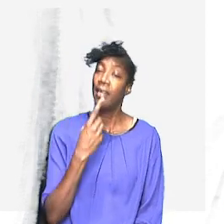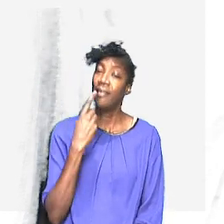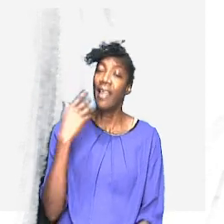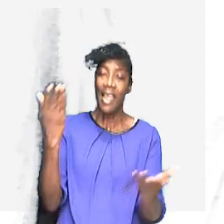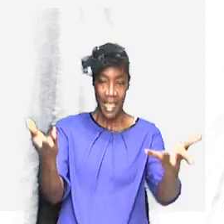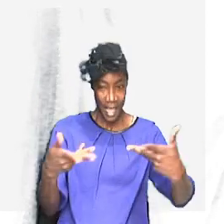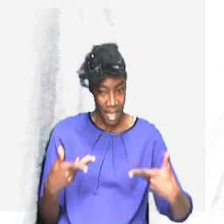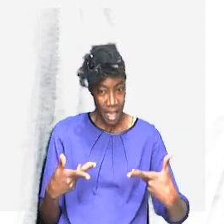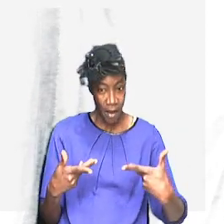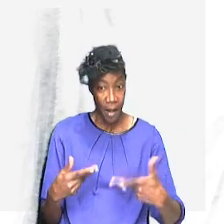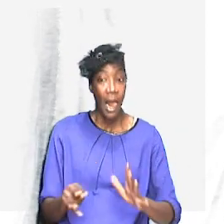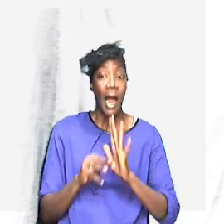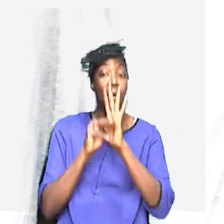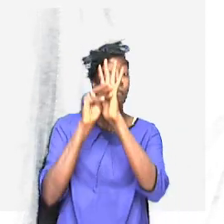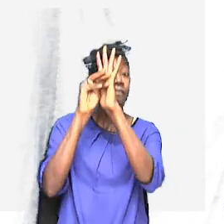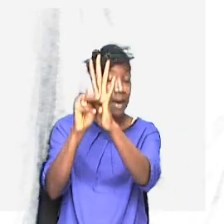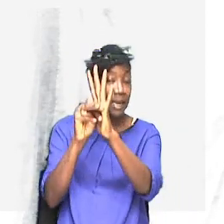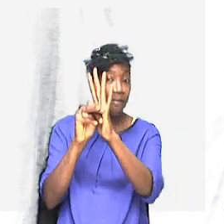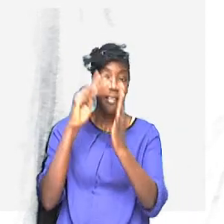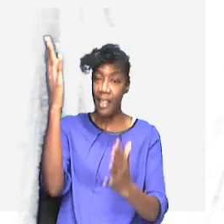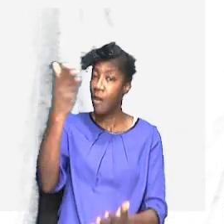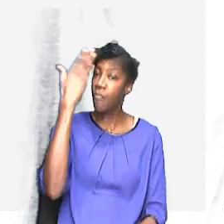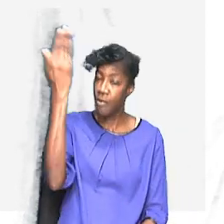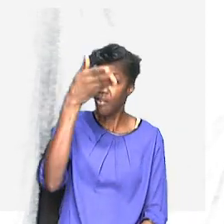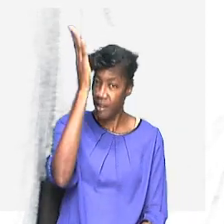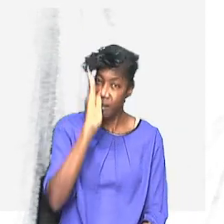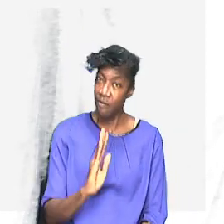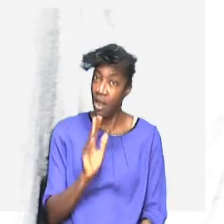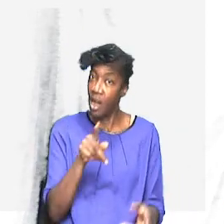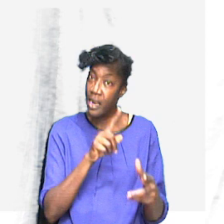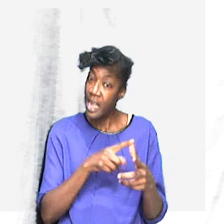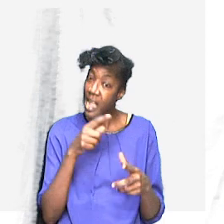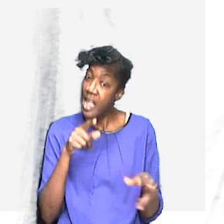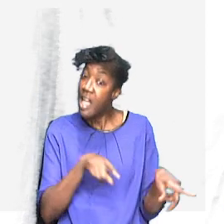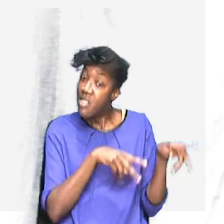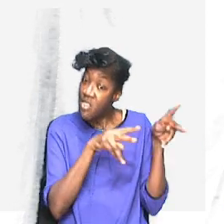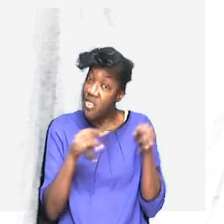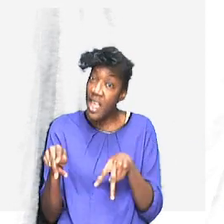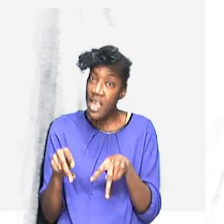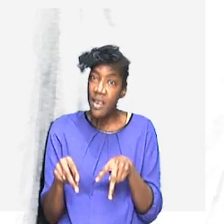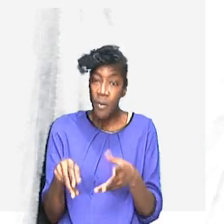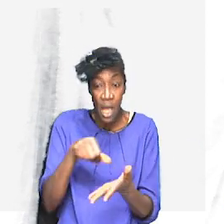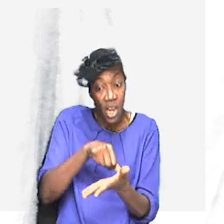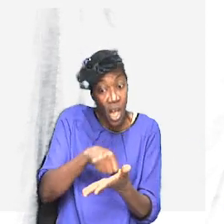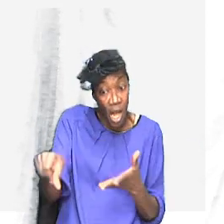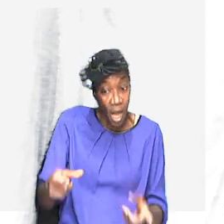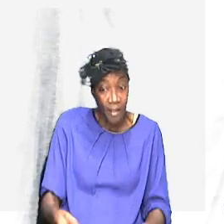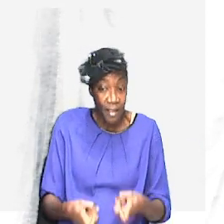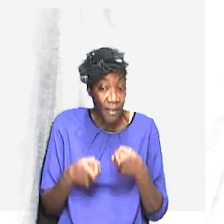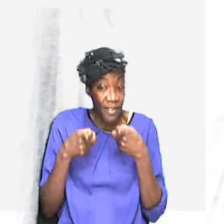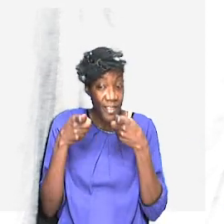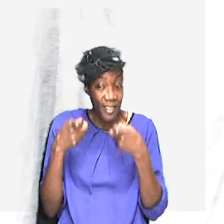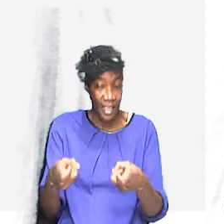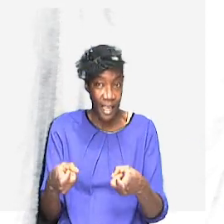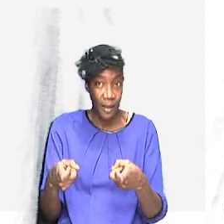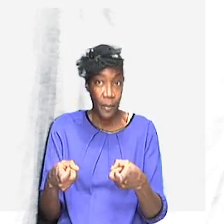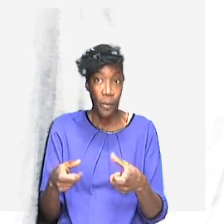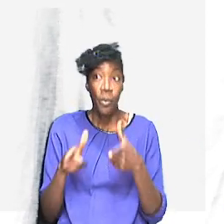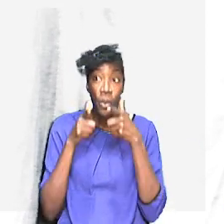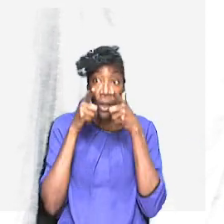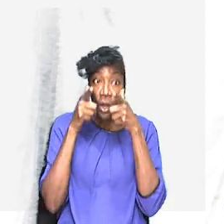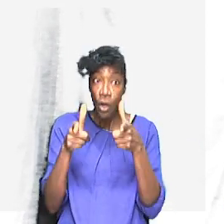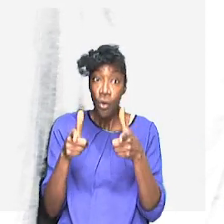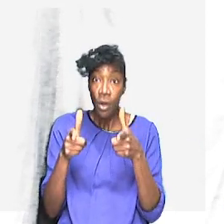the manifested presence of God. Then we move to the cost of sin. So we said, we looked at the